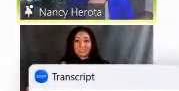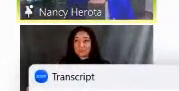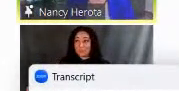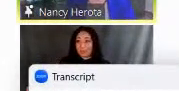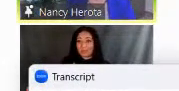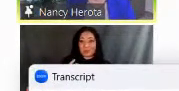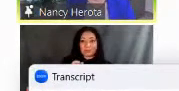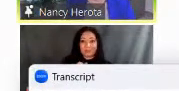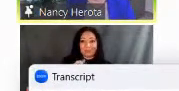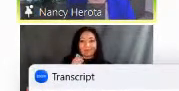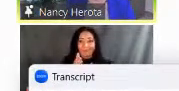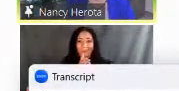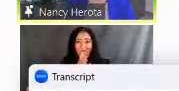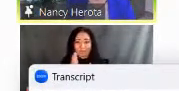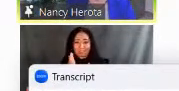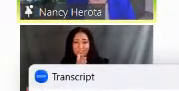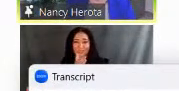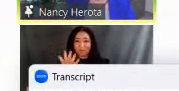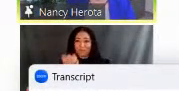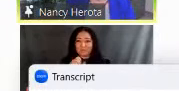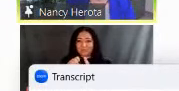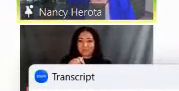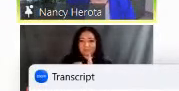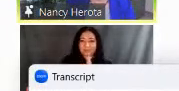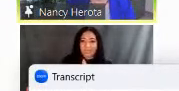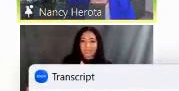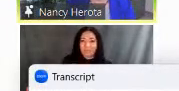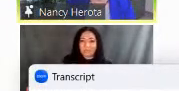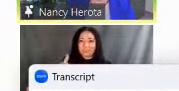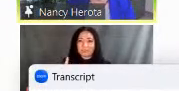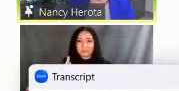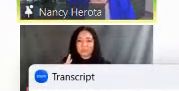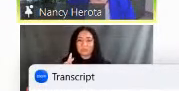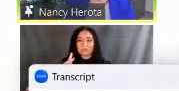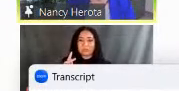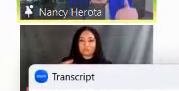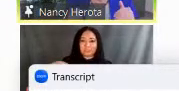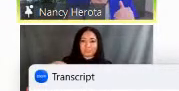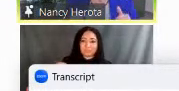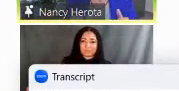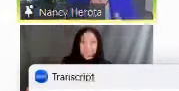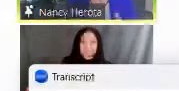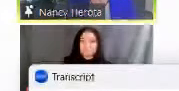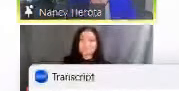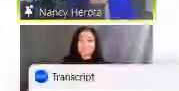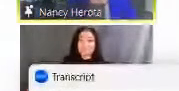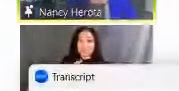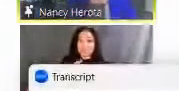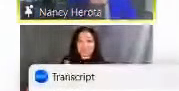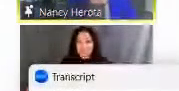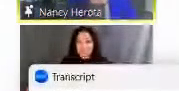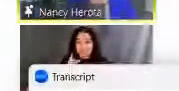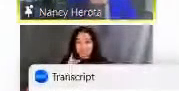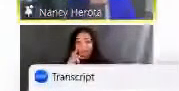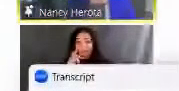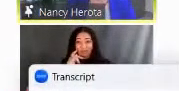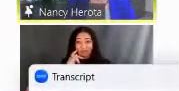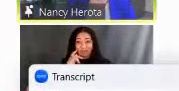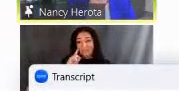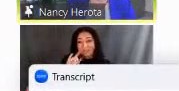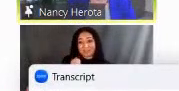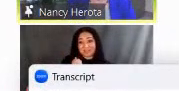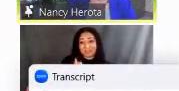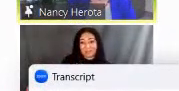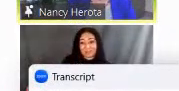an average of what state preschool reimbursement rates are, at least here in California, that might be helpful.